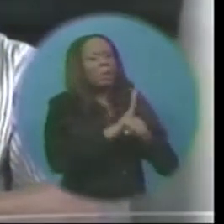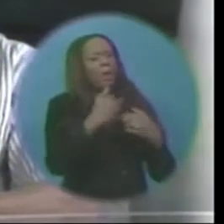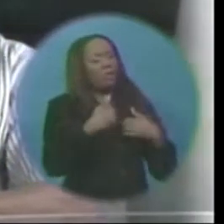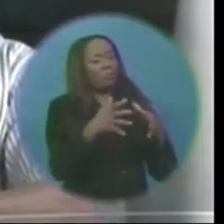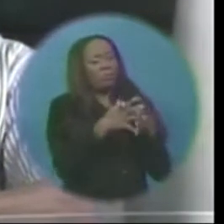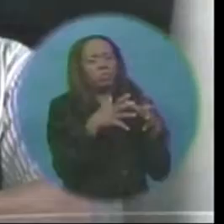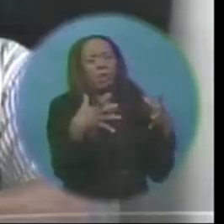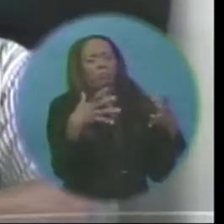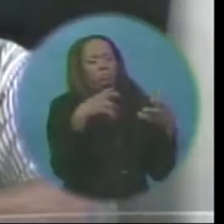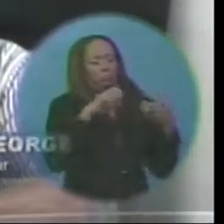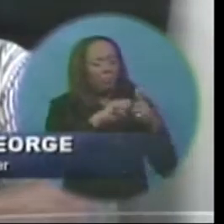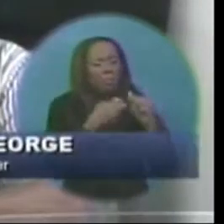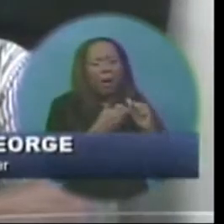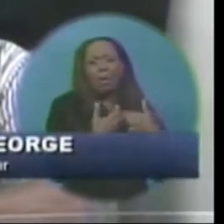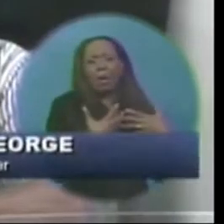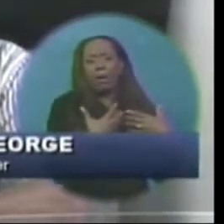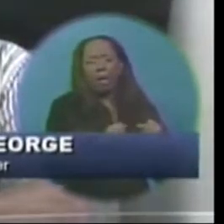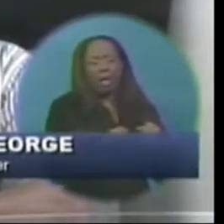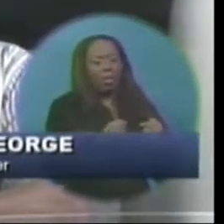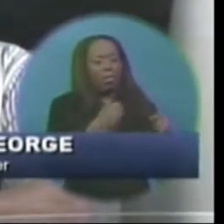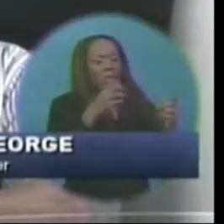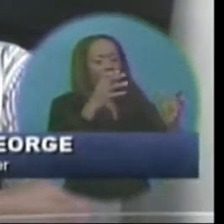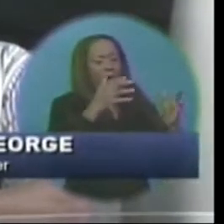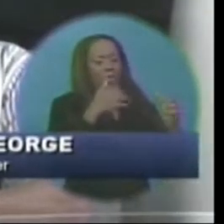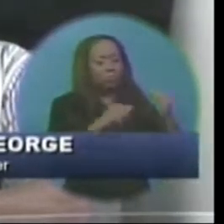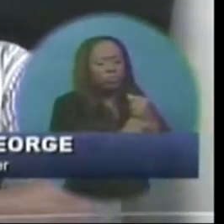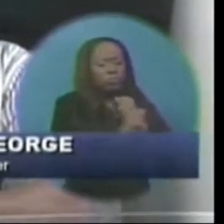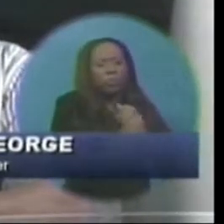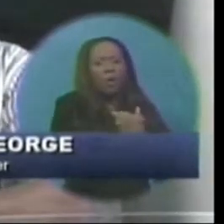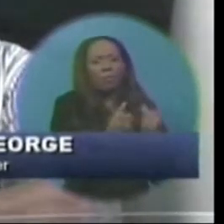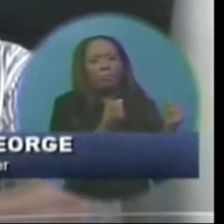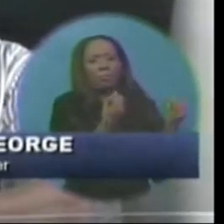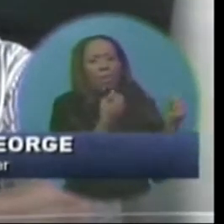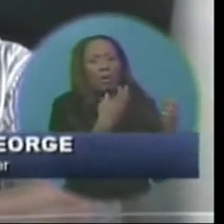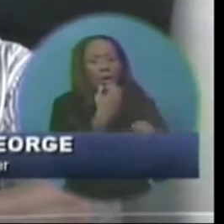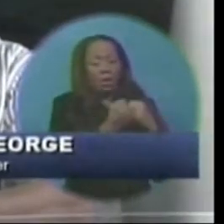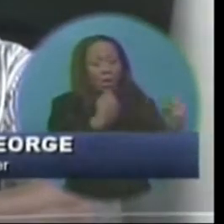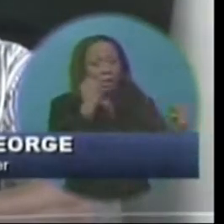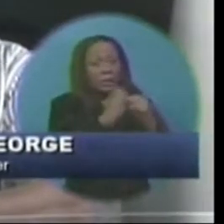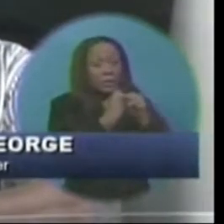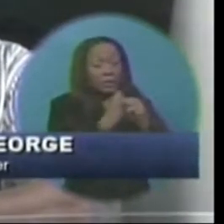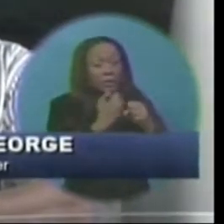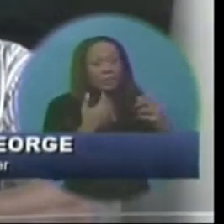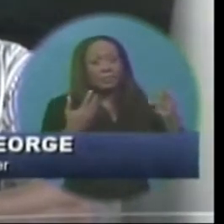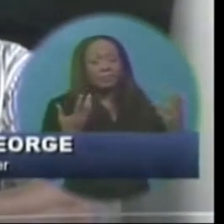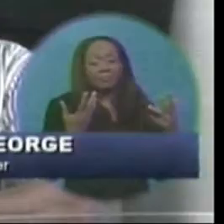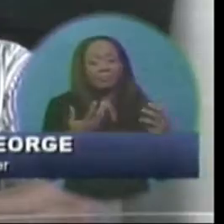health threats, incidents, and risks for many years. We have